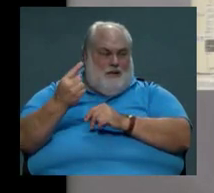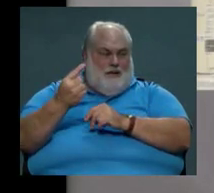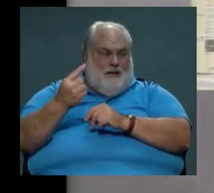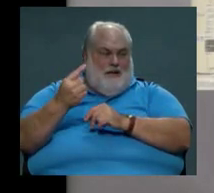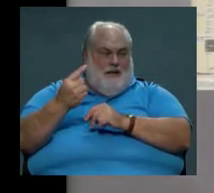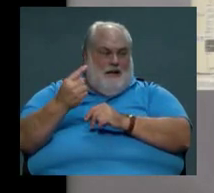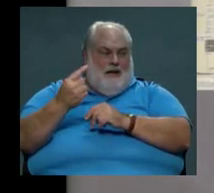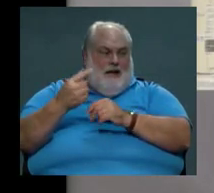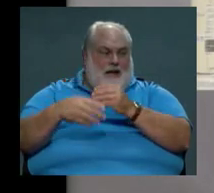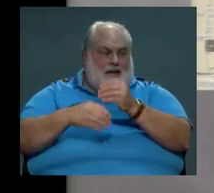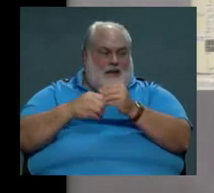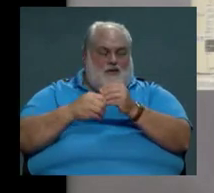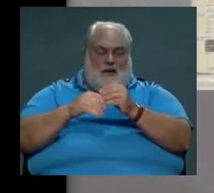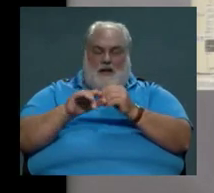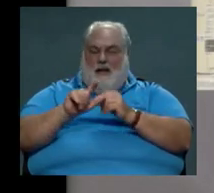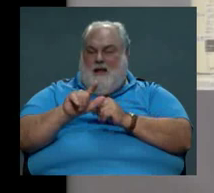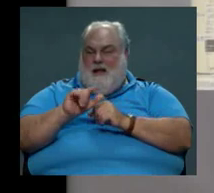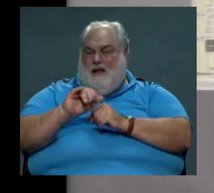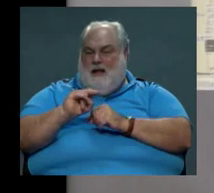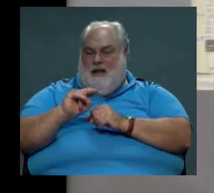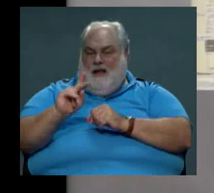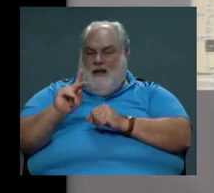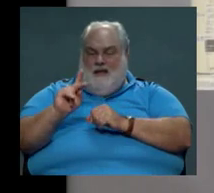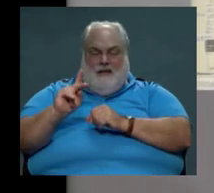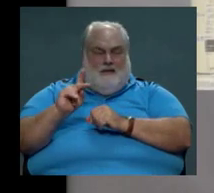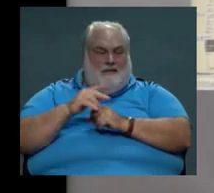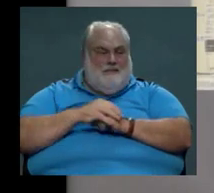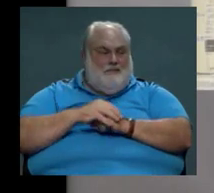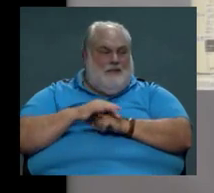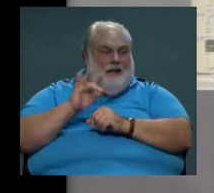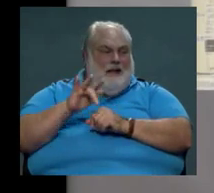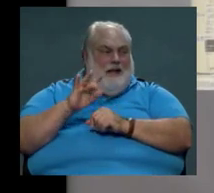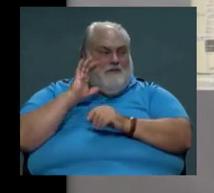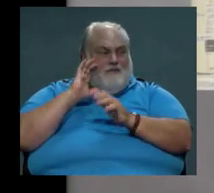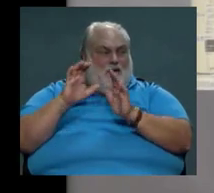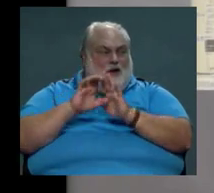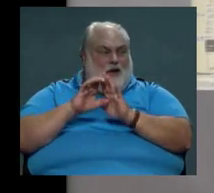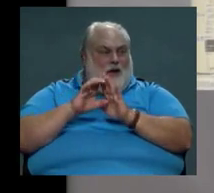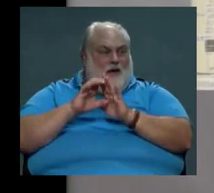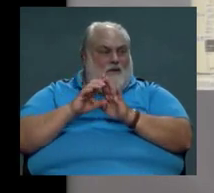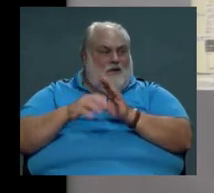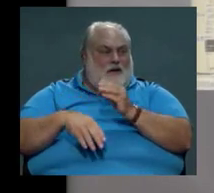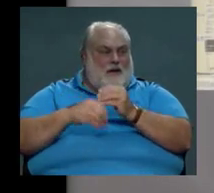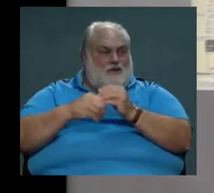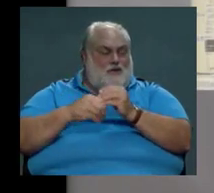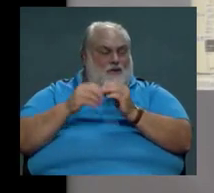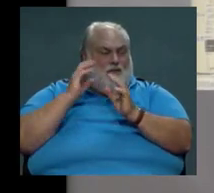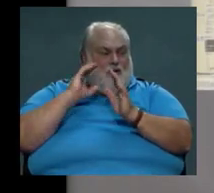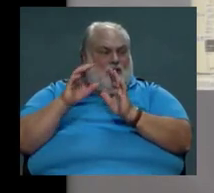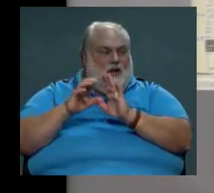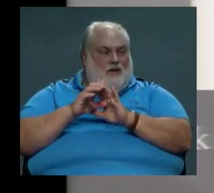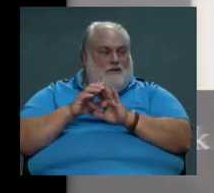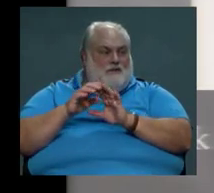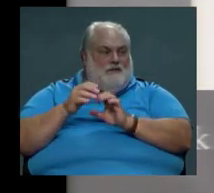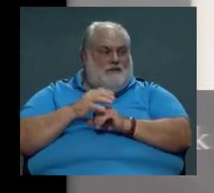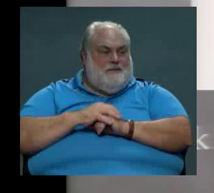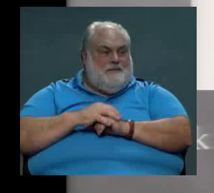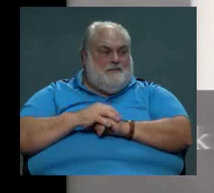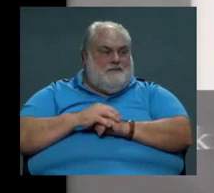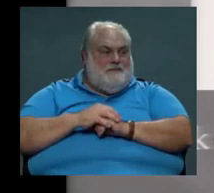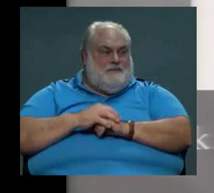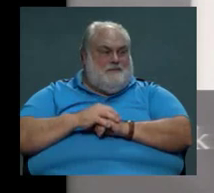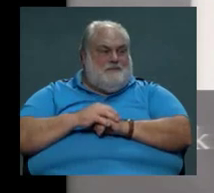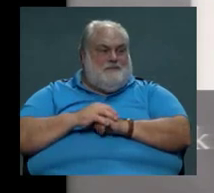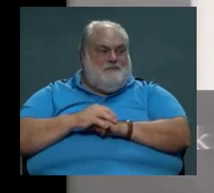then you've got additional links. Also, you see, click on photo above for additional photos. Next one, please.